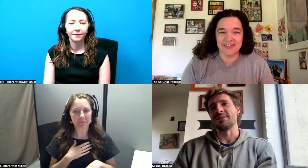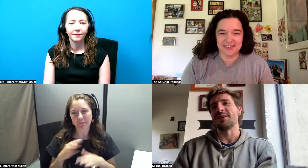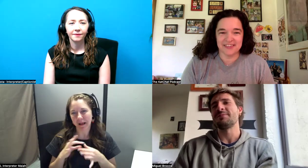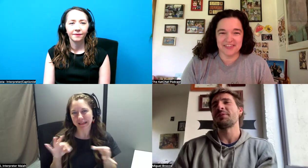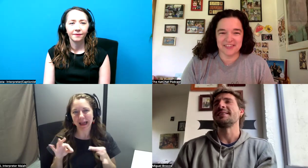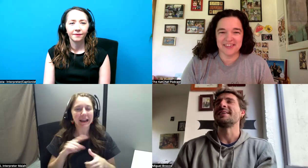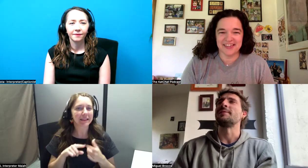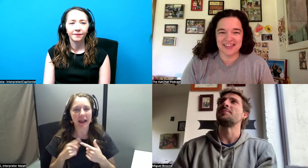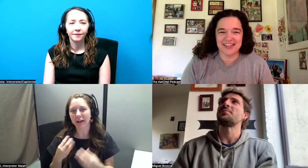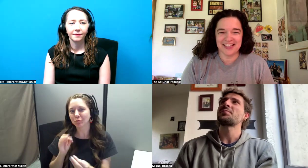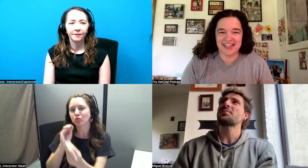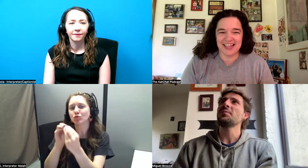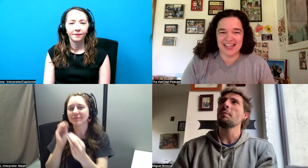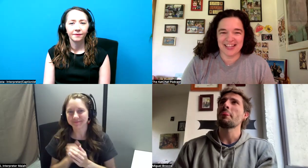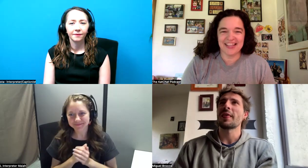kiss her, right? And